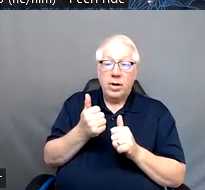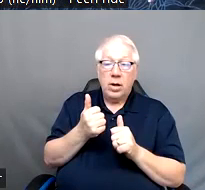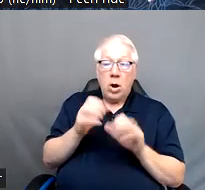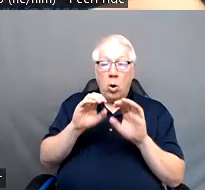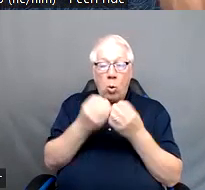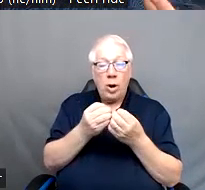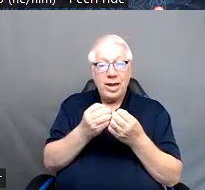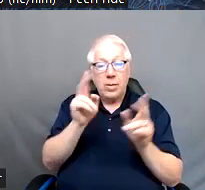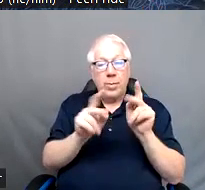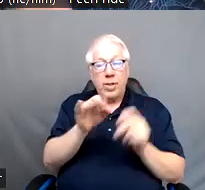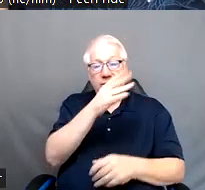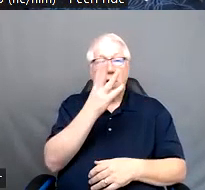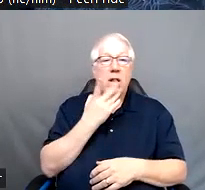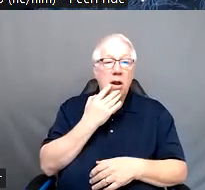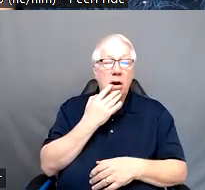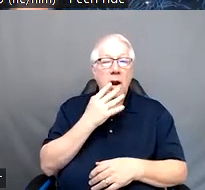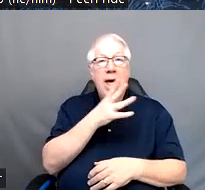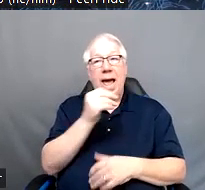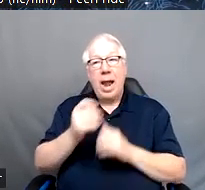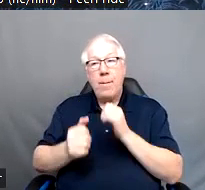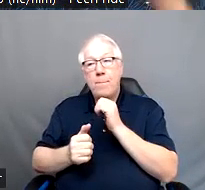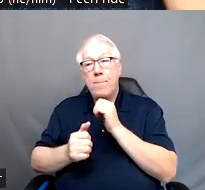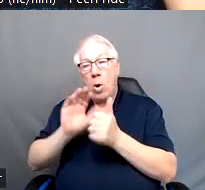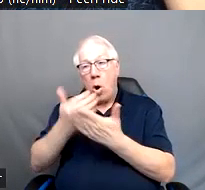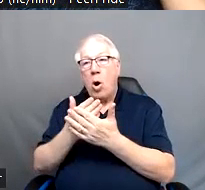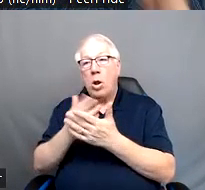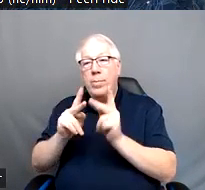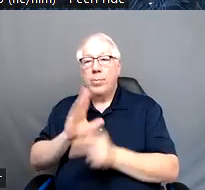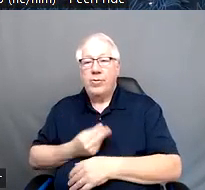trans. I just didn't know how else to answer that.